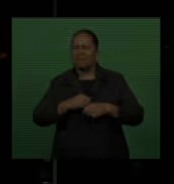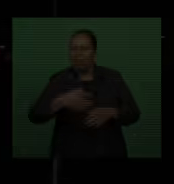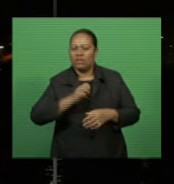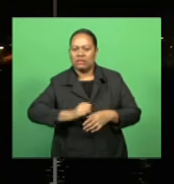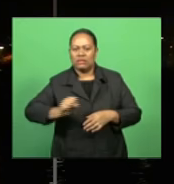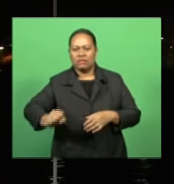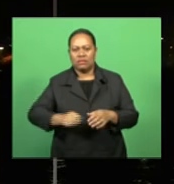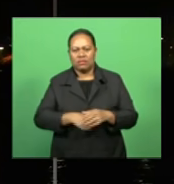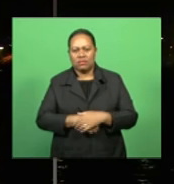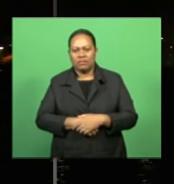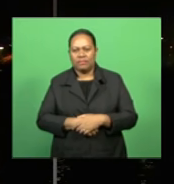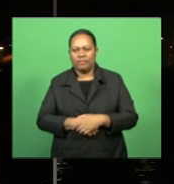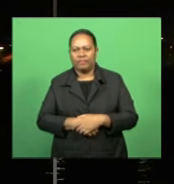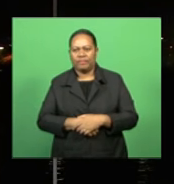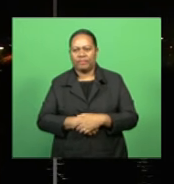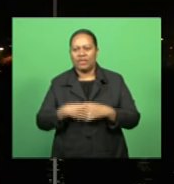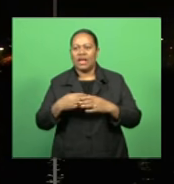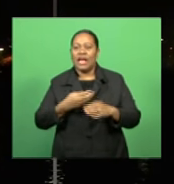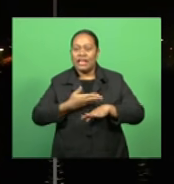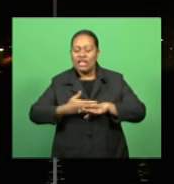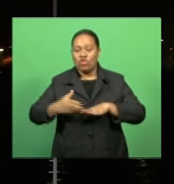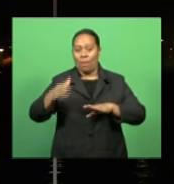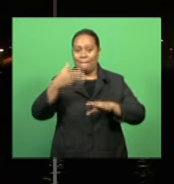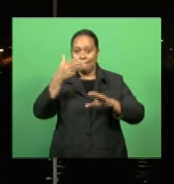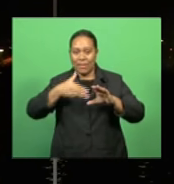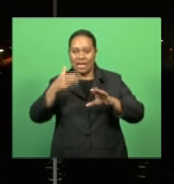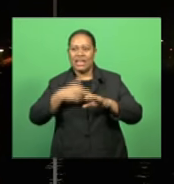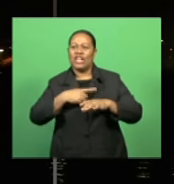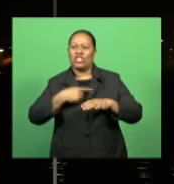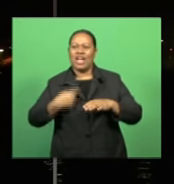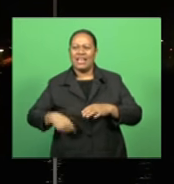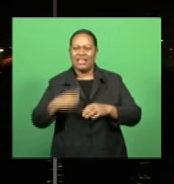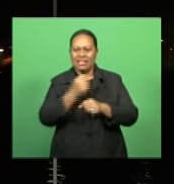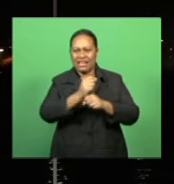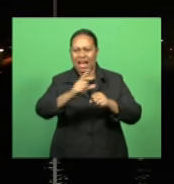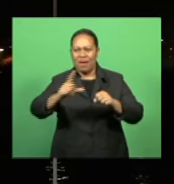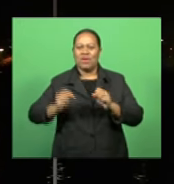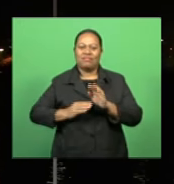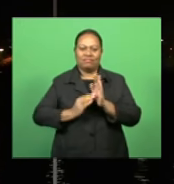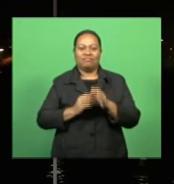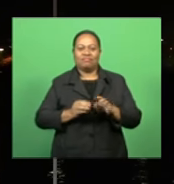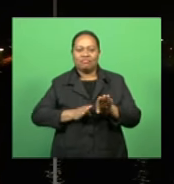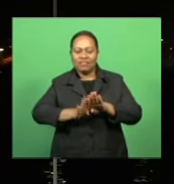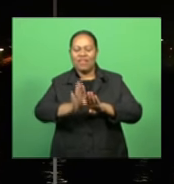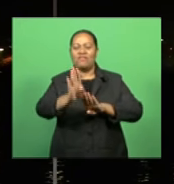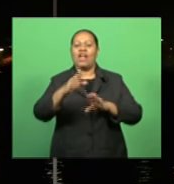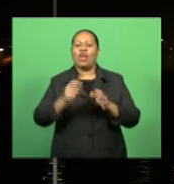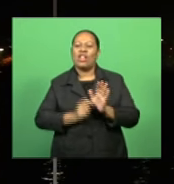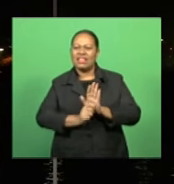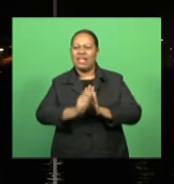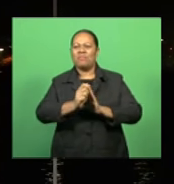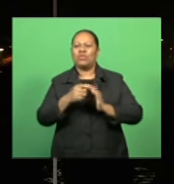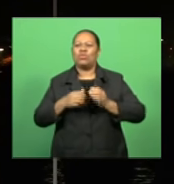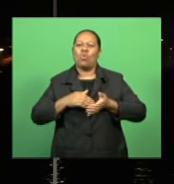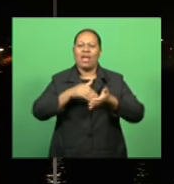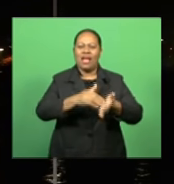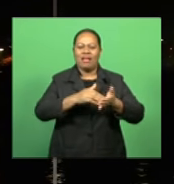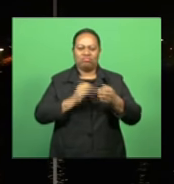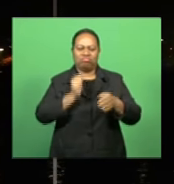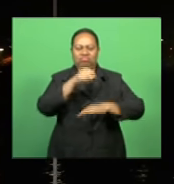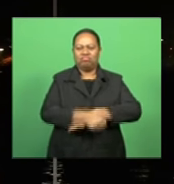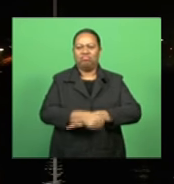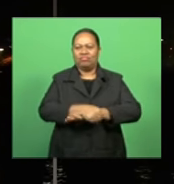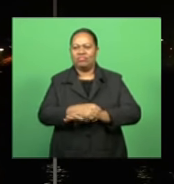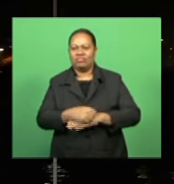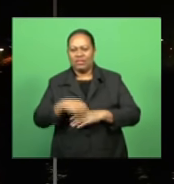saunas. Coming up in new media, a Chinese company has developed temperature-checking glasses to help in the fight against